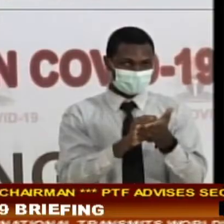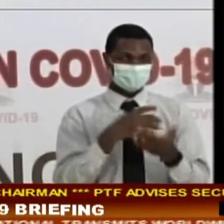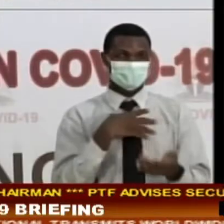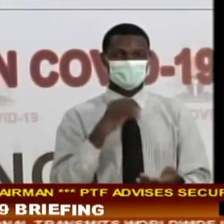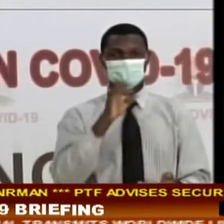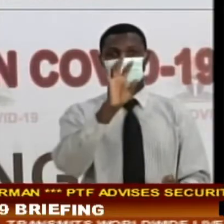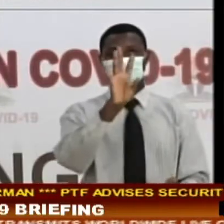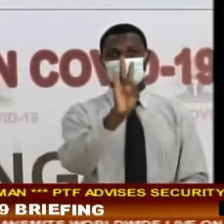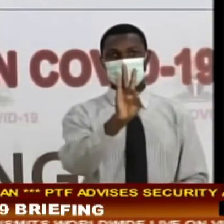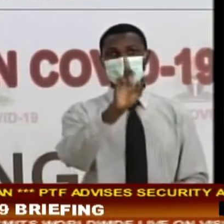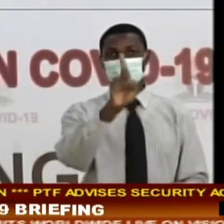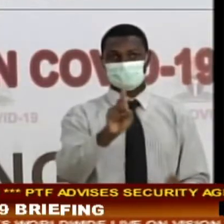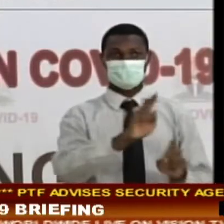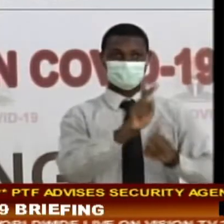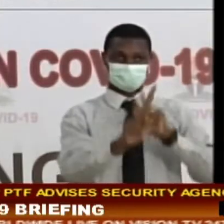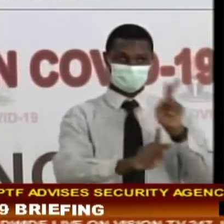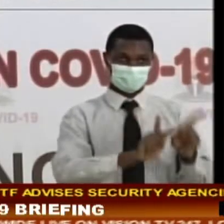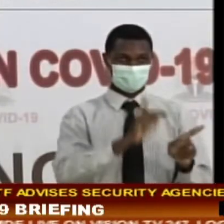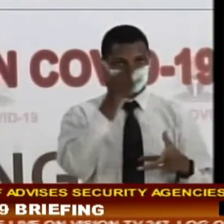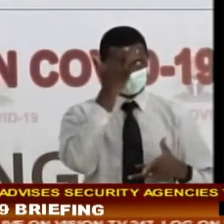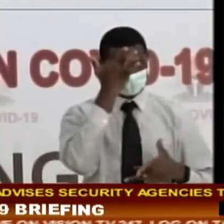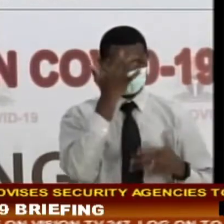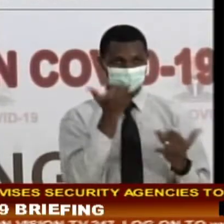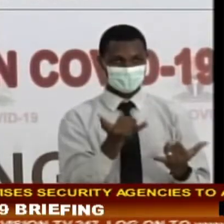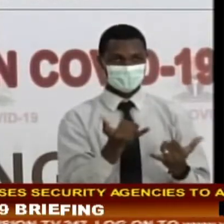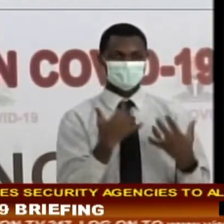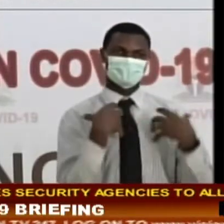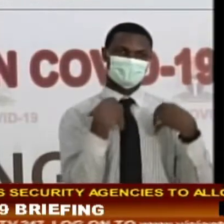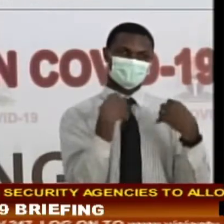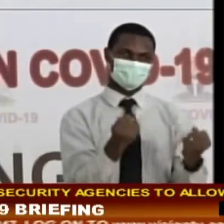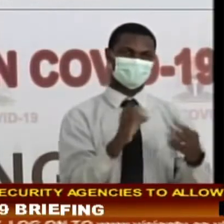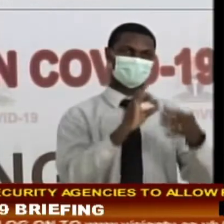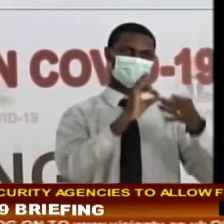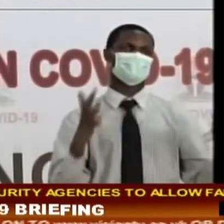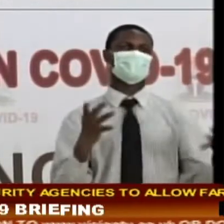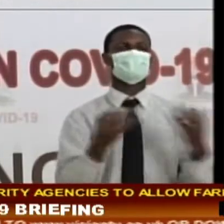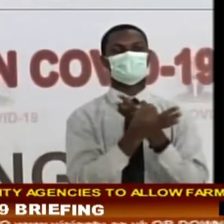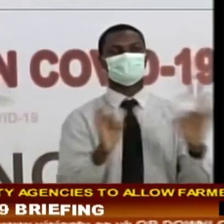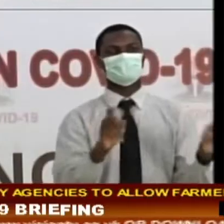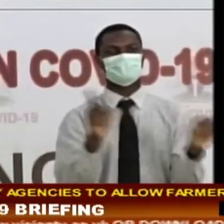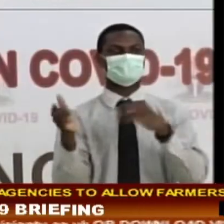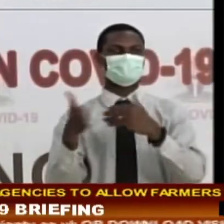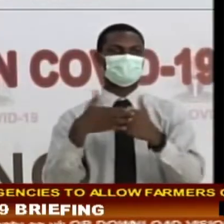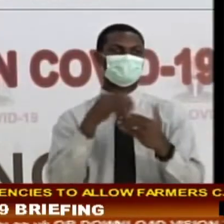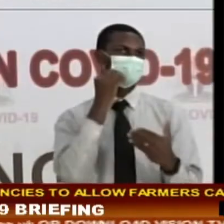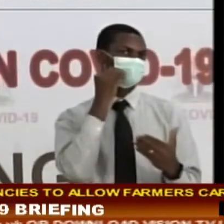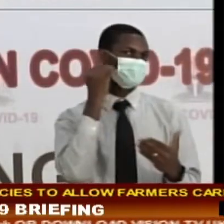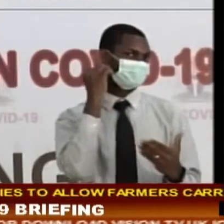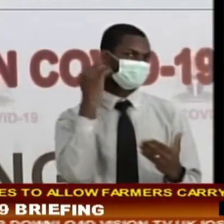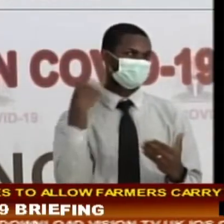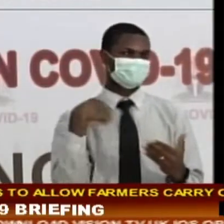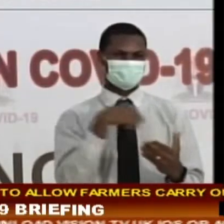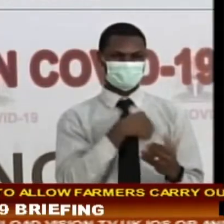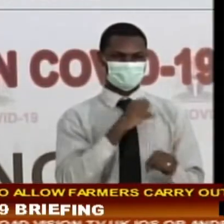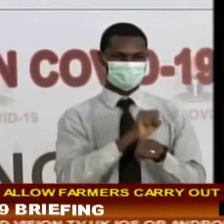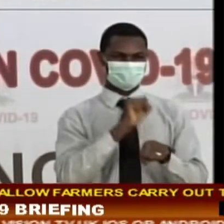treated and discharged as we inch towards significant